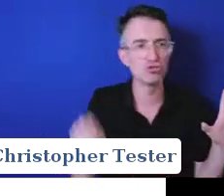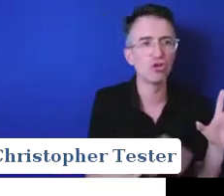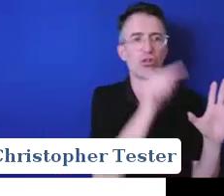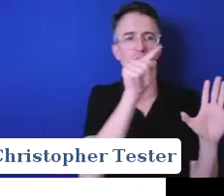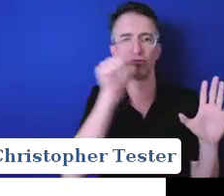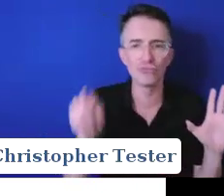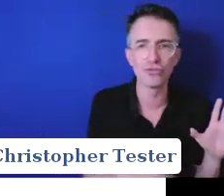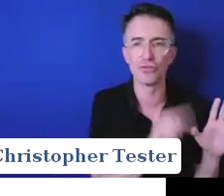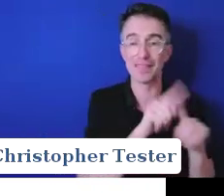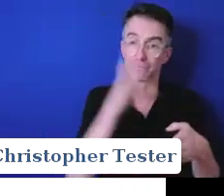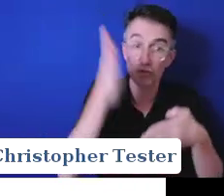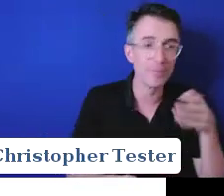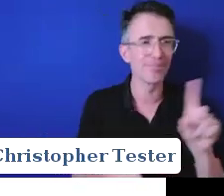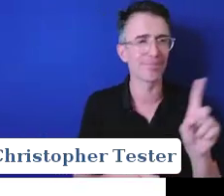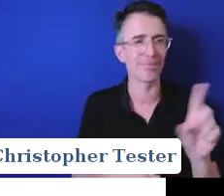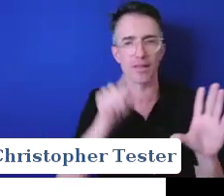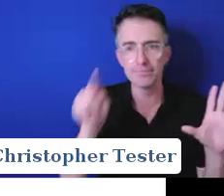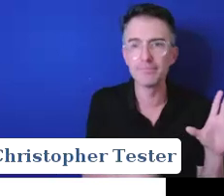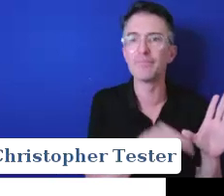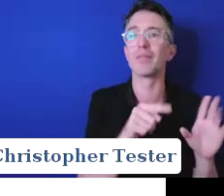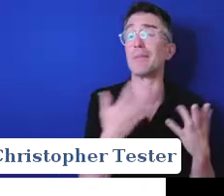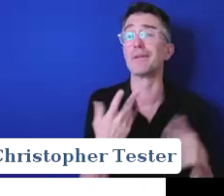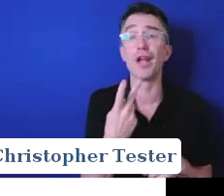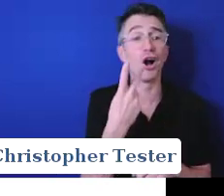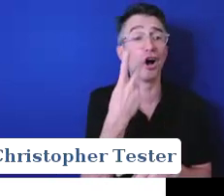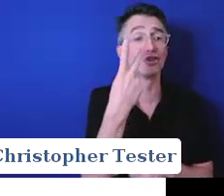we do an update. We do an update